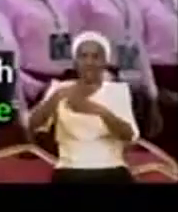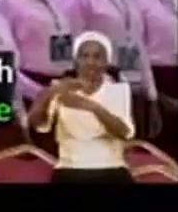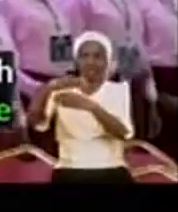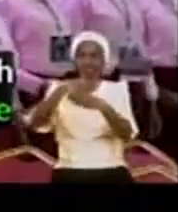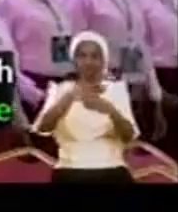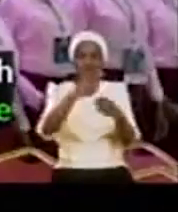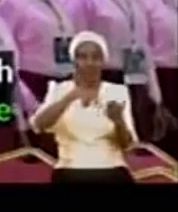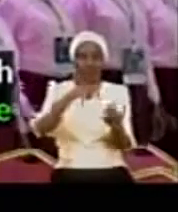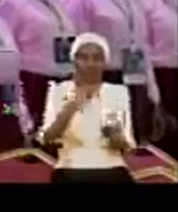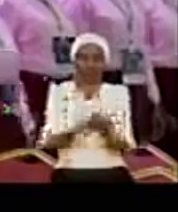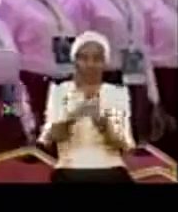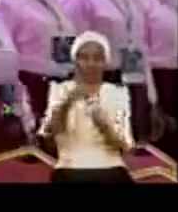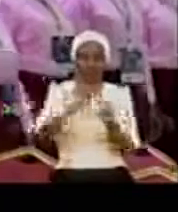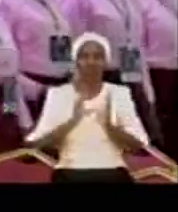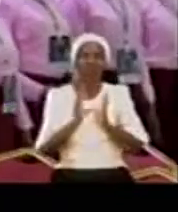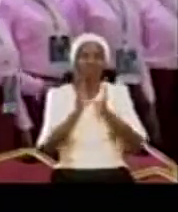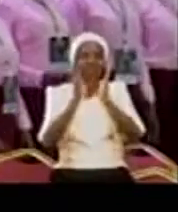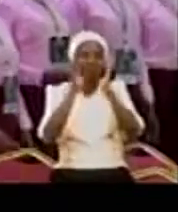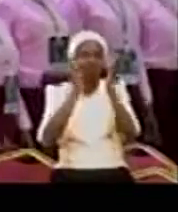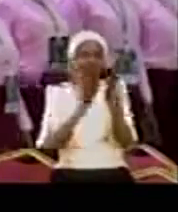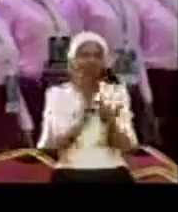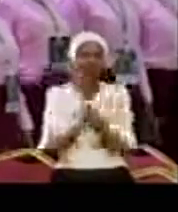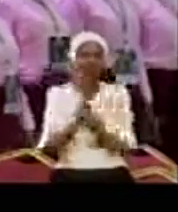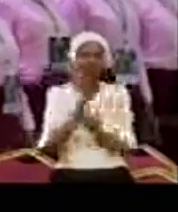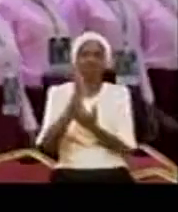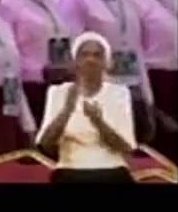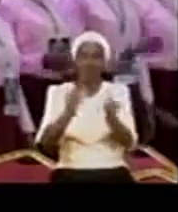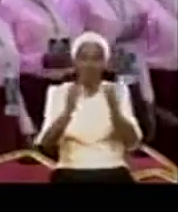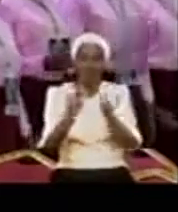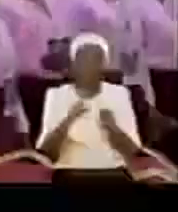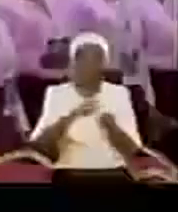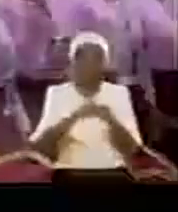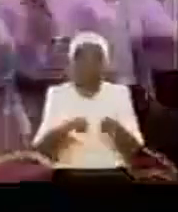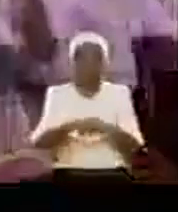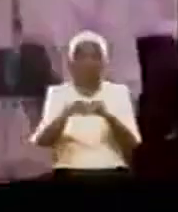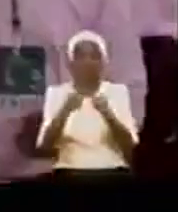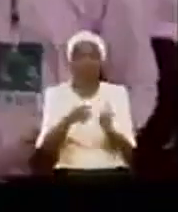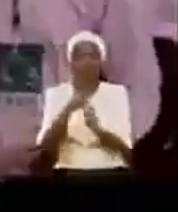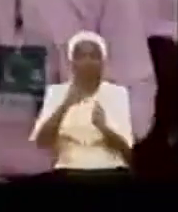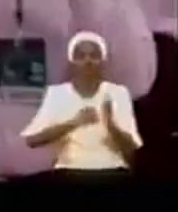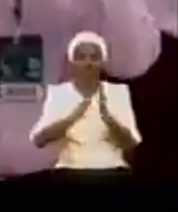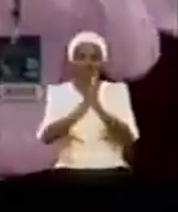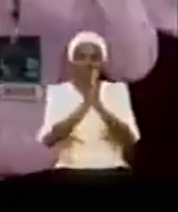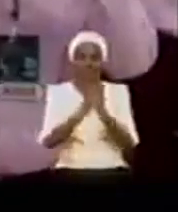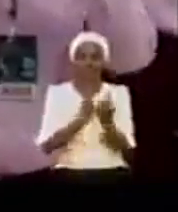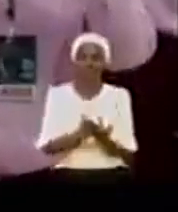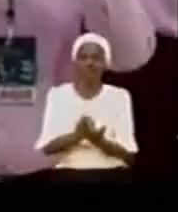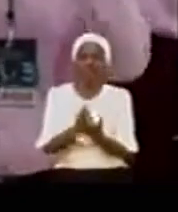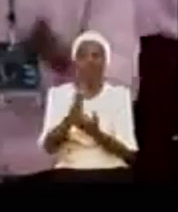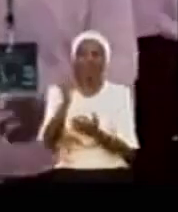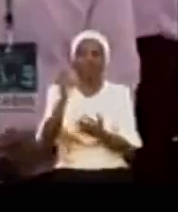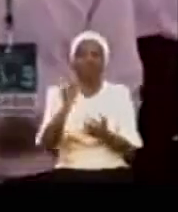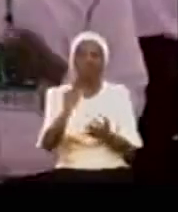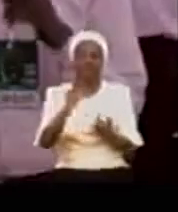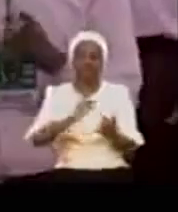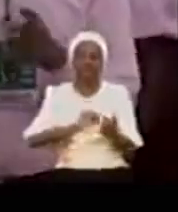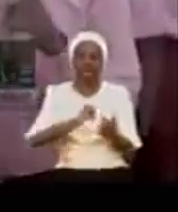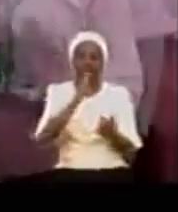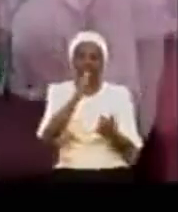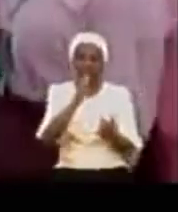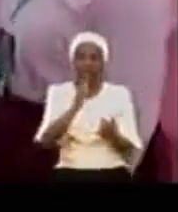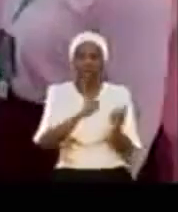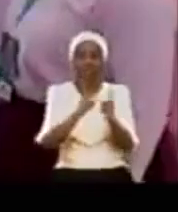when I break through. And I'm gonna praise you, you are the God, you are the God of